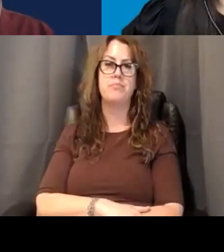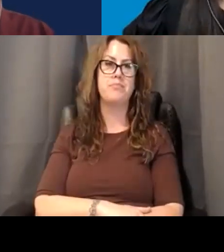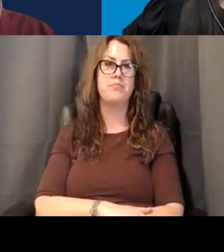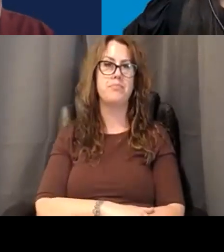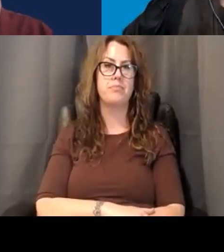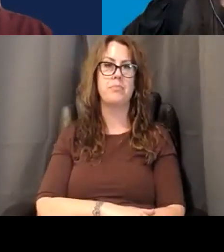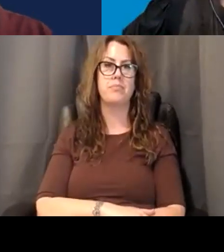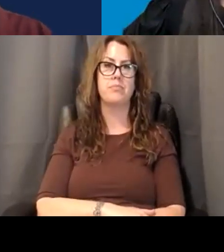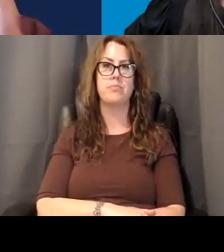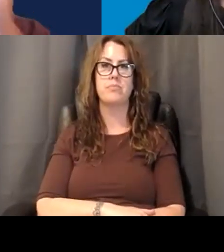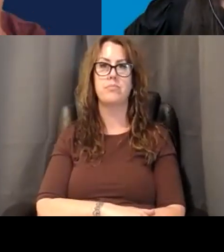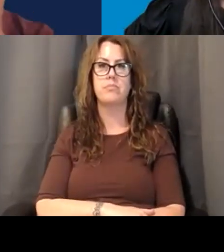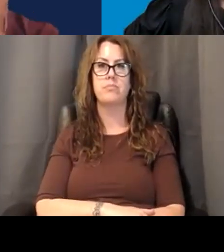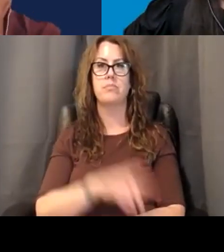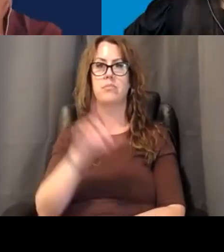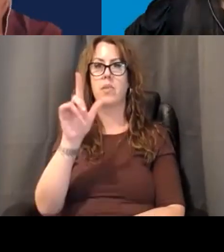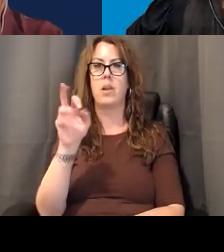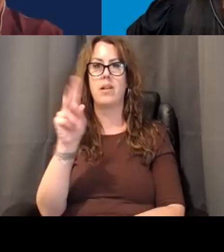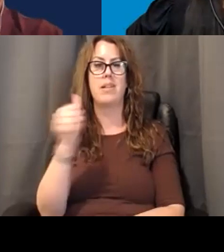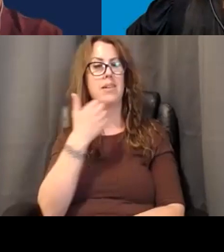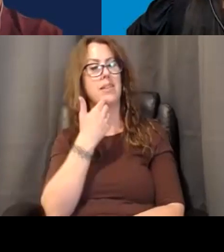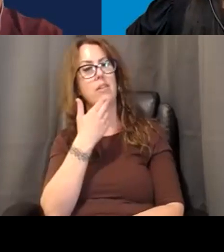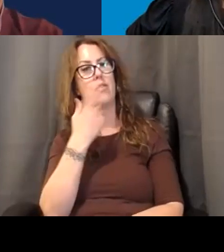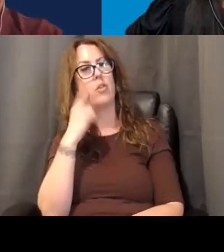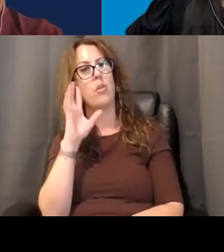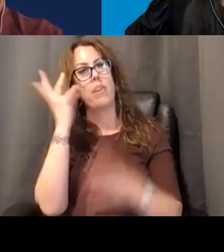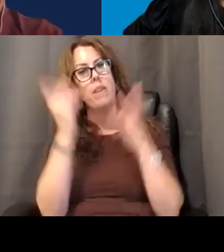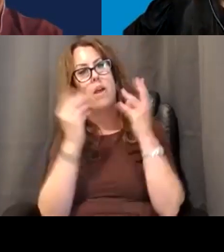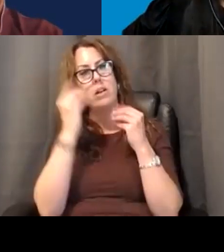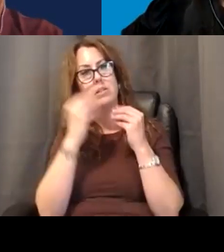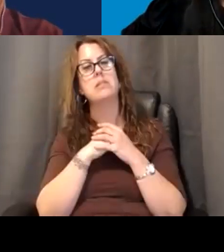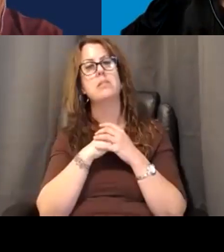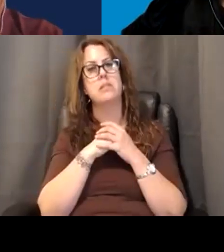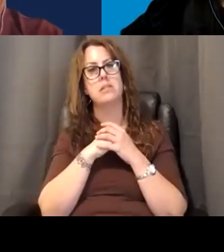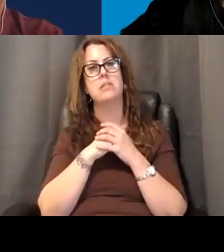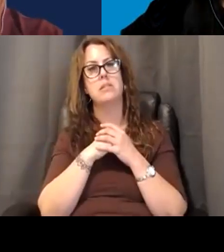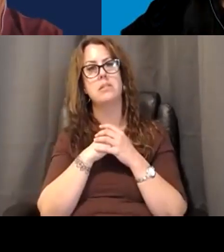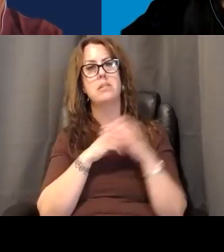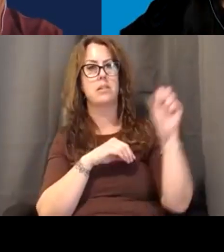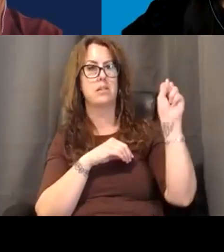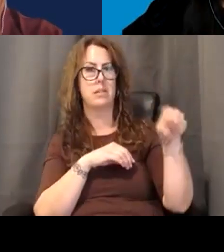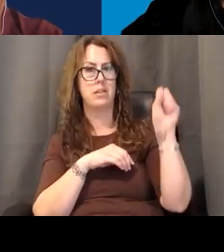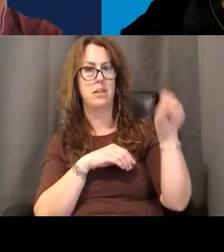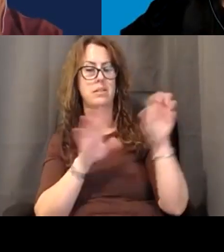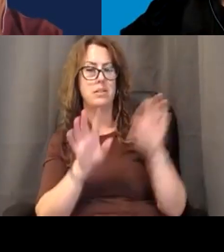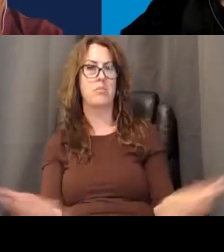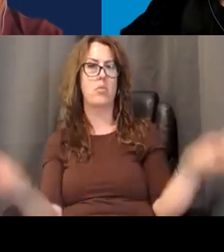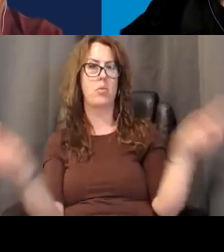I feel you. Thank you so much for your thoughts. I think that those are things for us to really consider and think